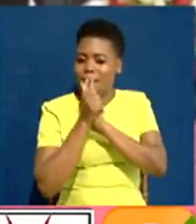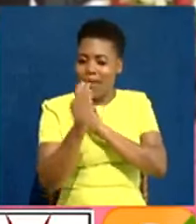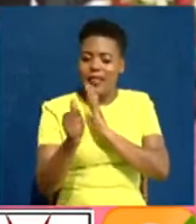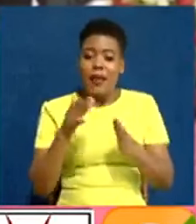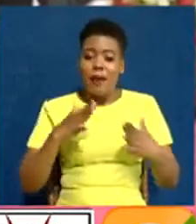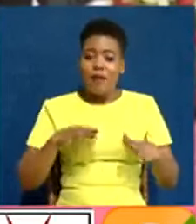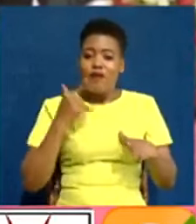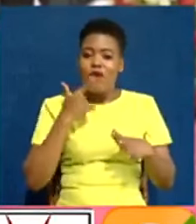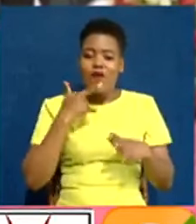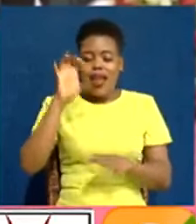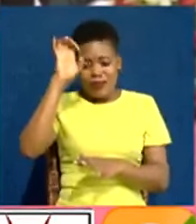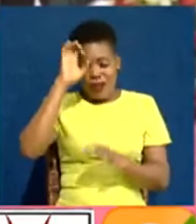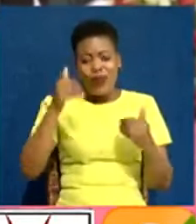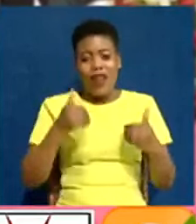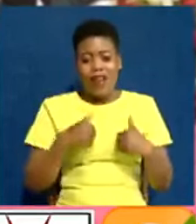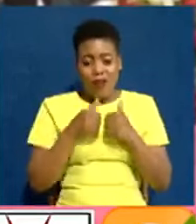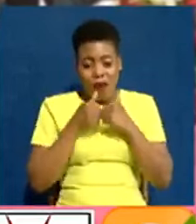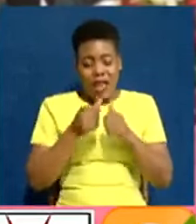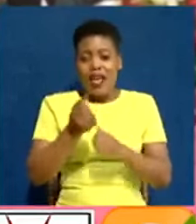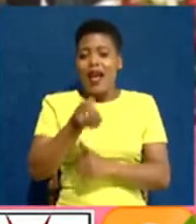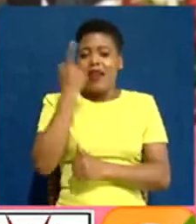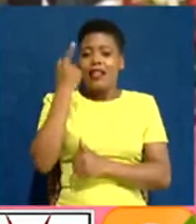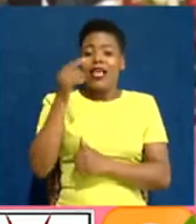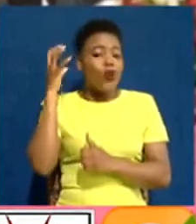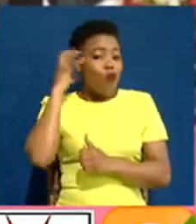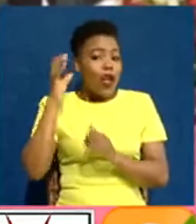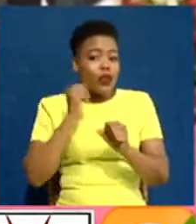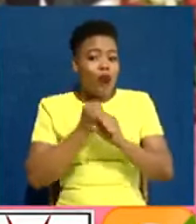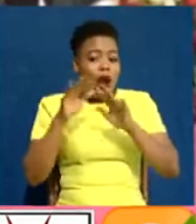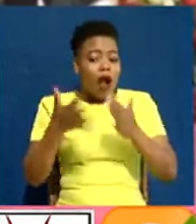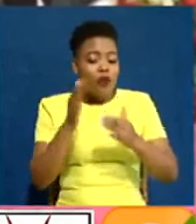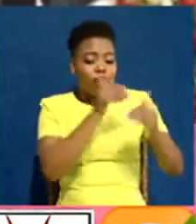run schools and universities and colleges,